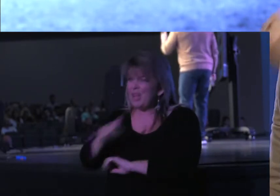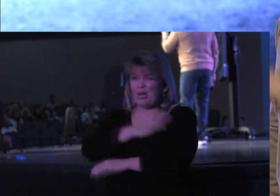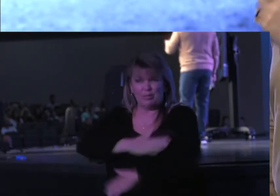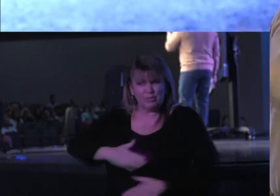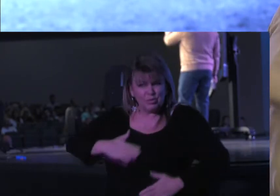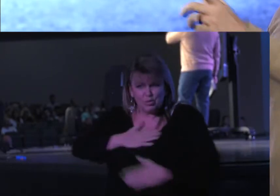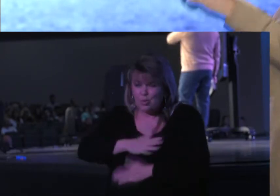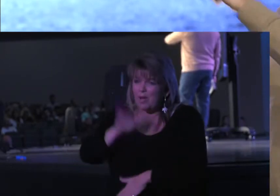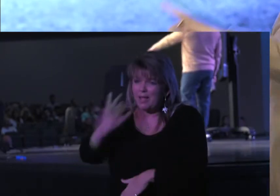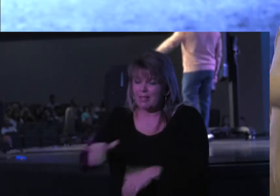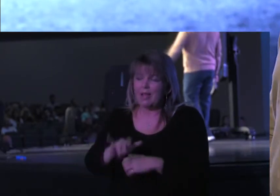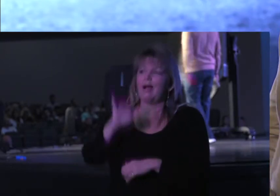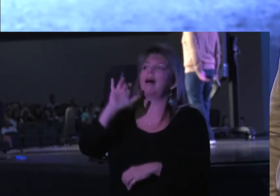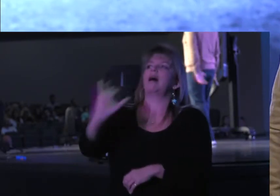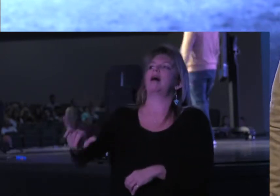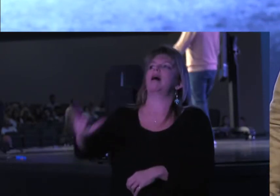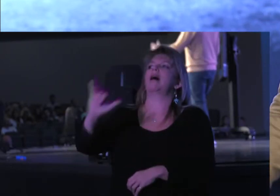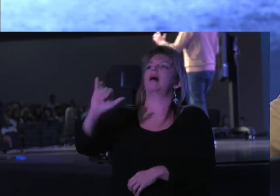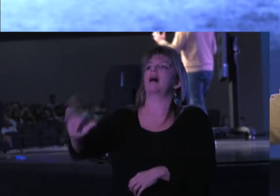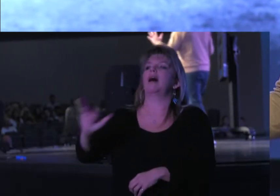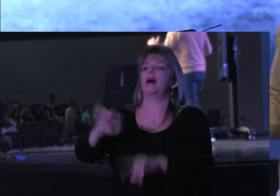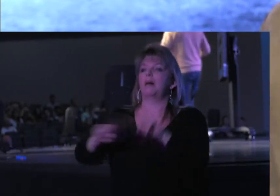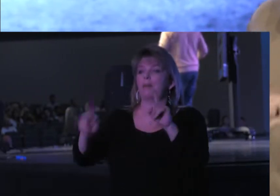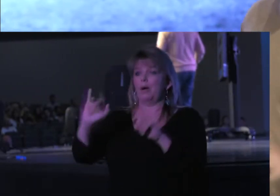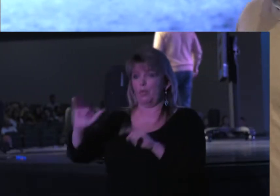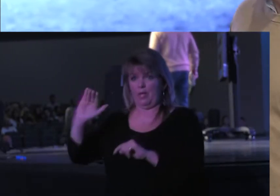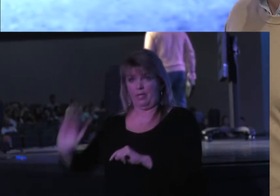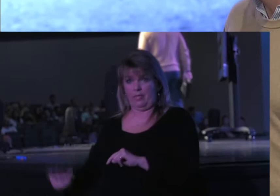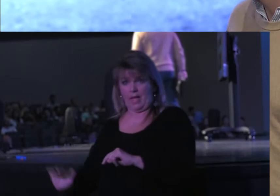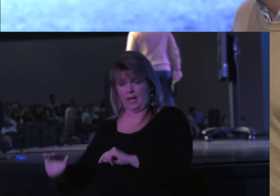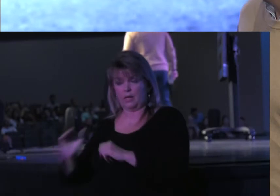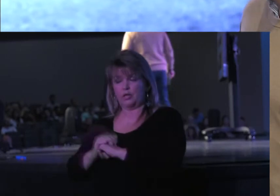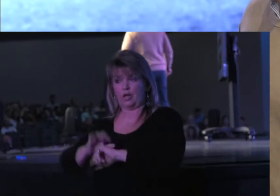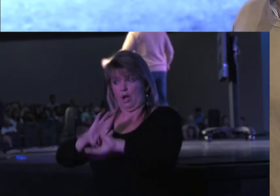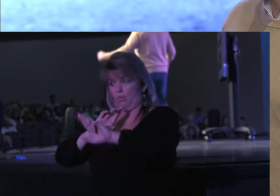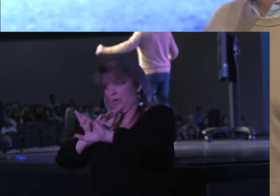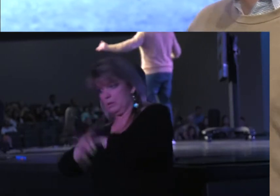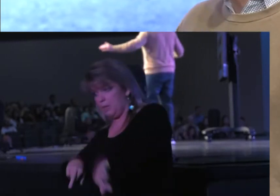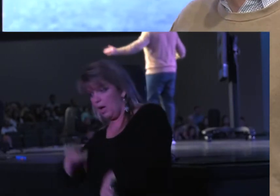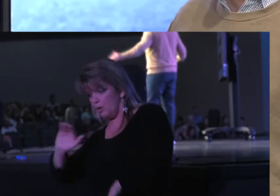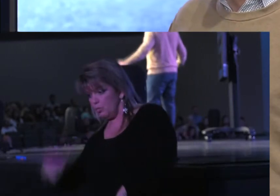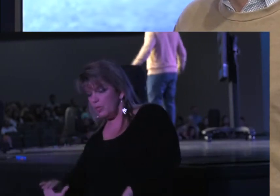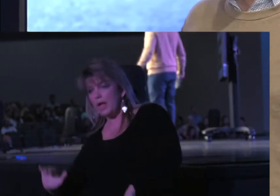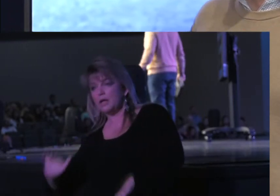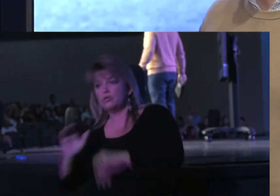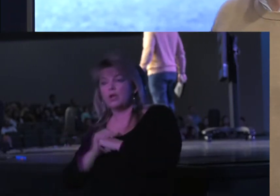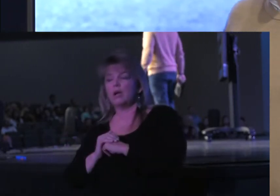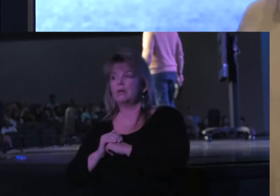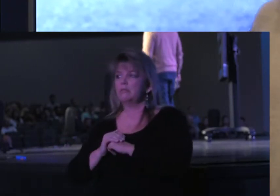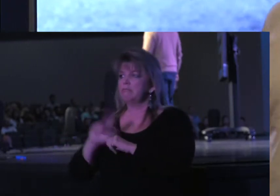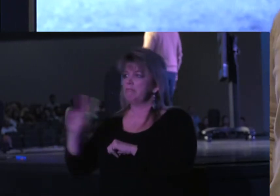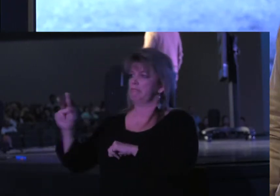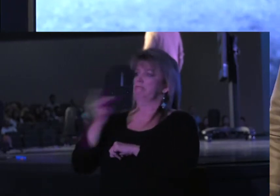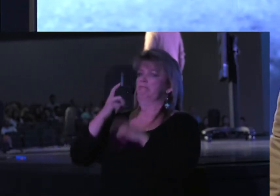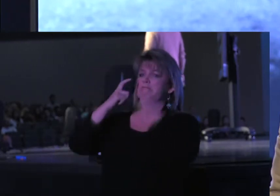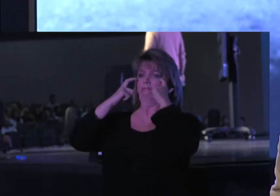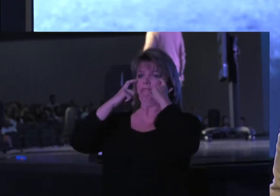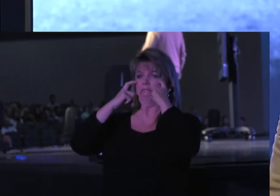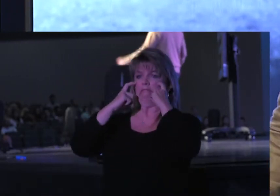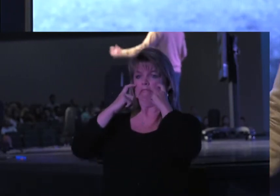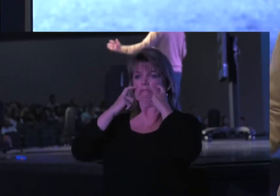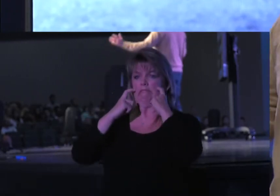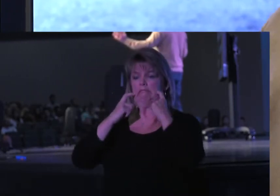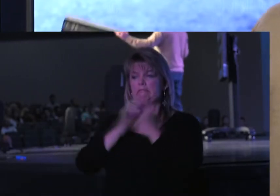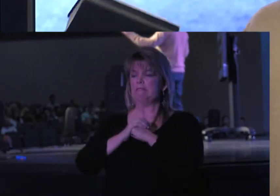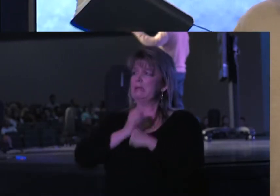joy in that. Ah, but when that child responds, when that child turns with tears in their eyes and